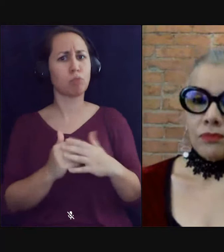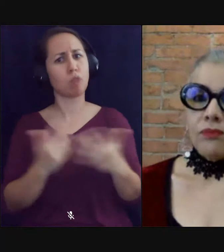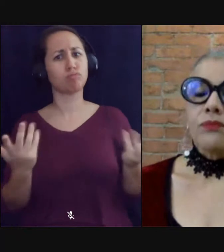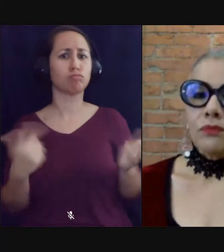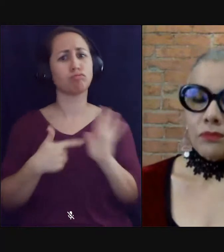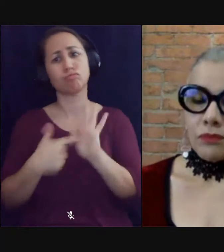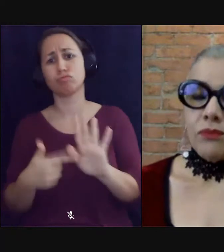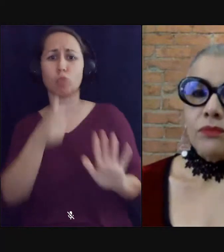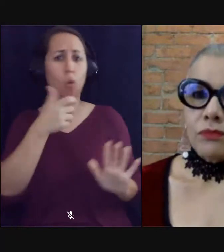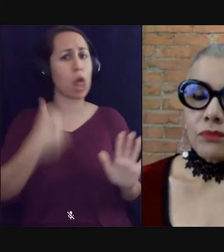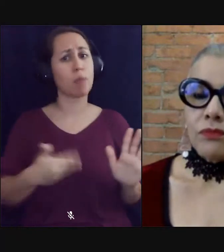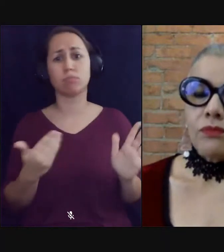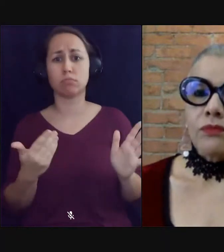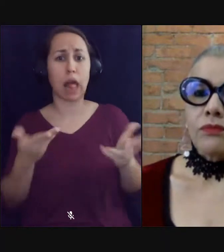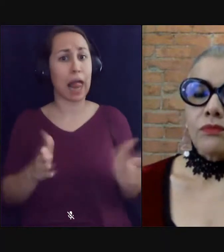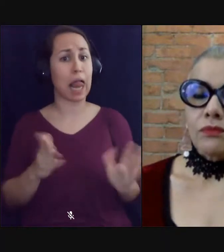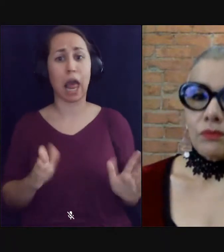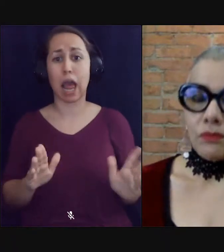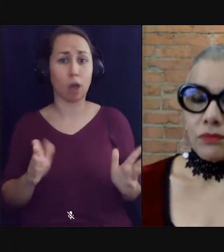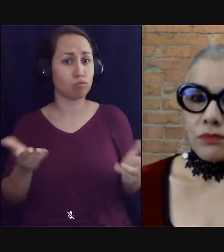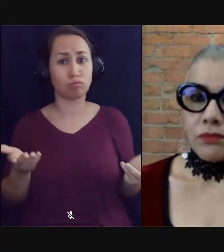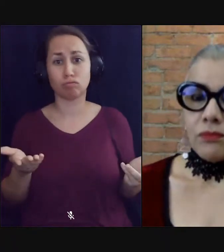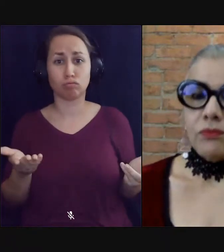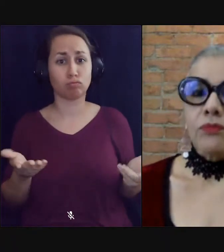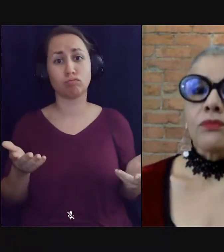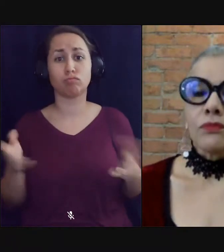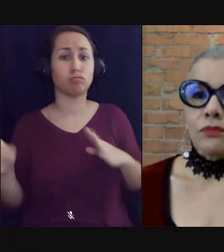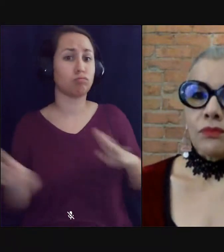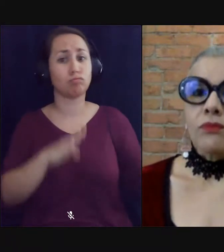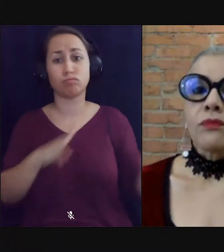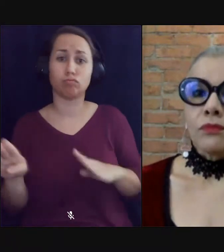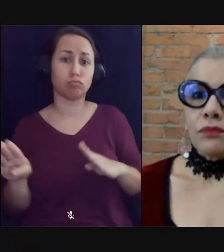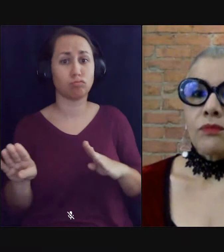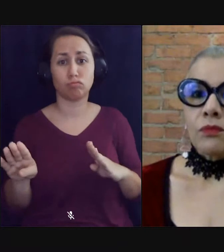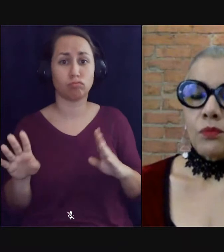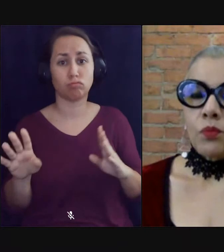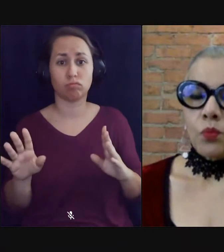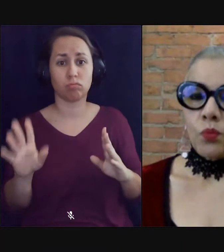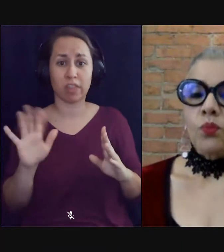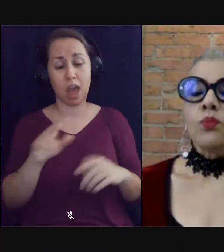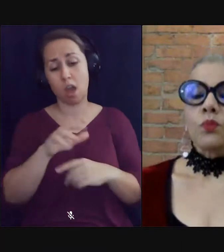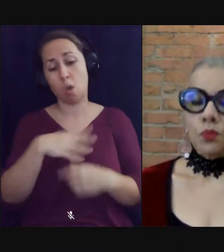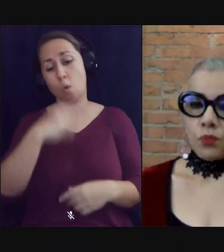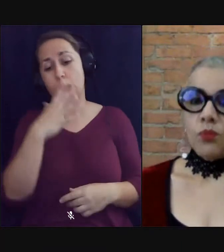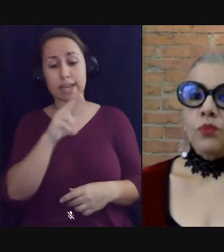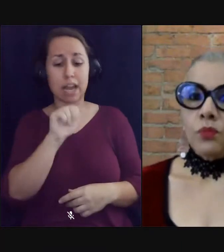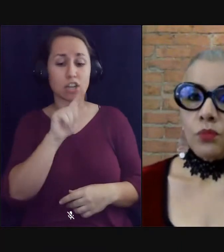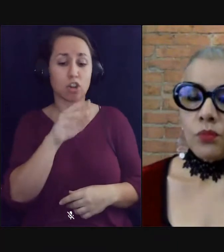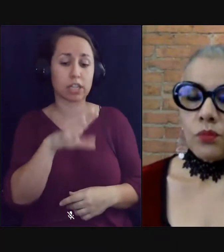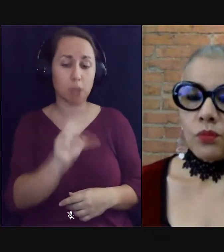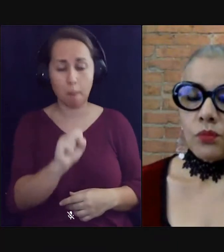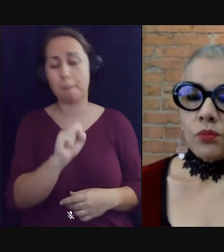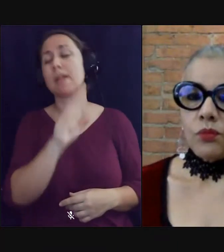and permitted to act on the white nationalism and the racism that was